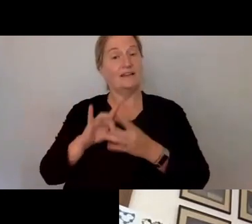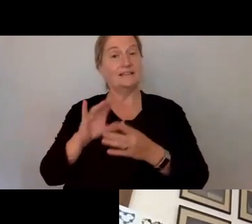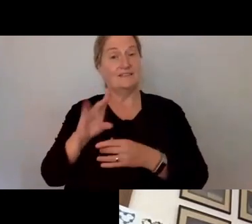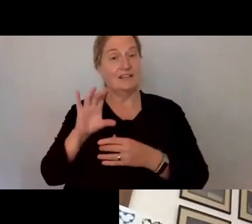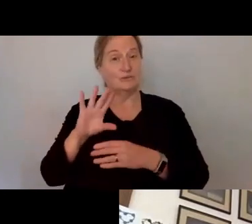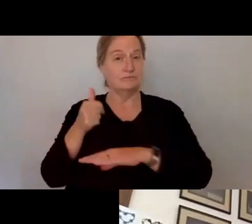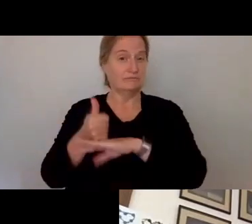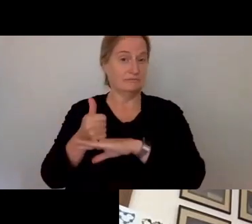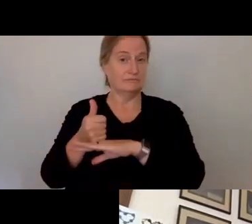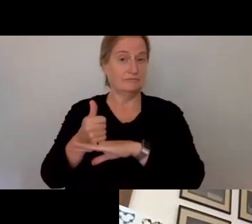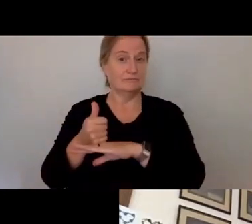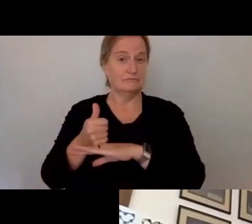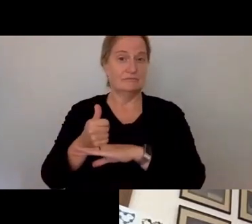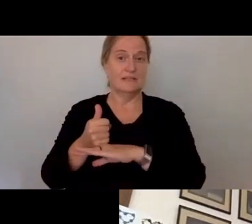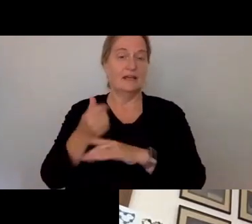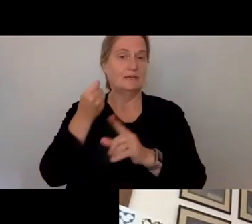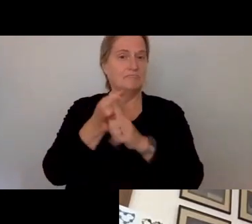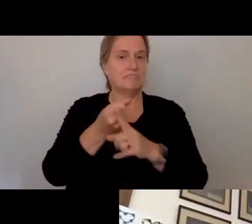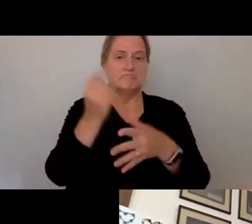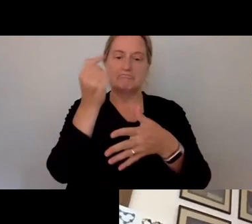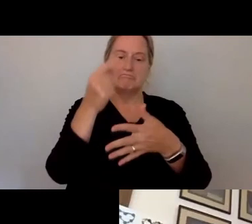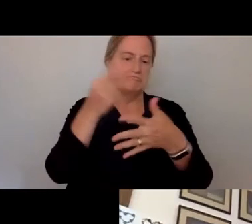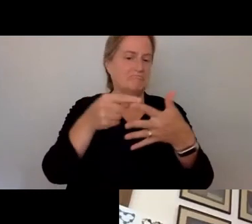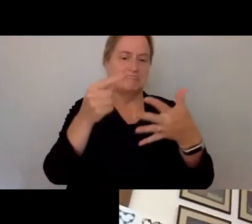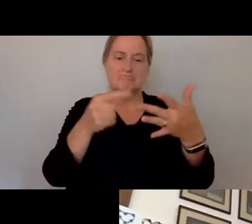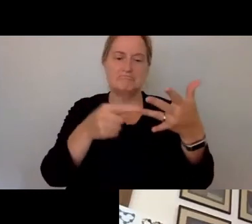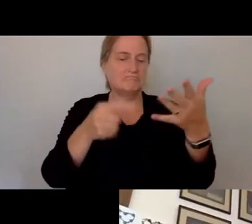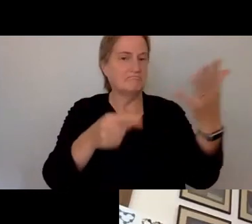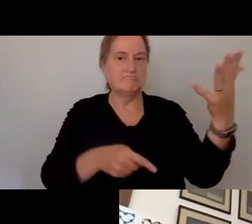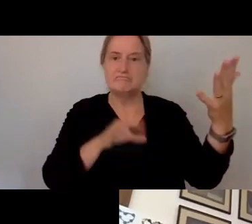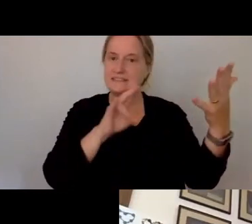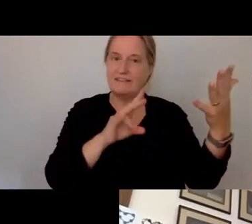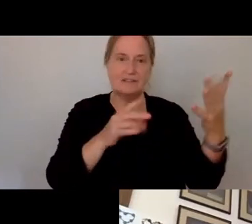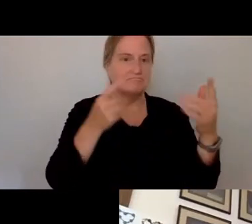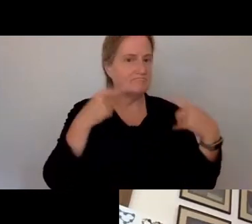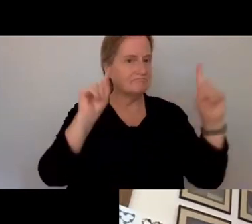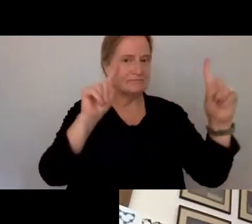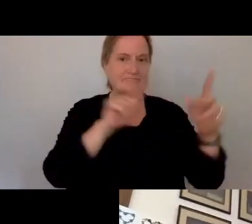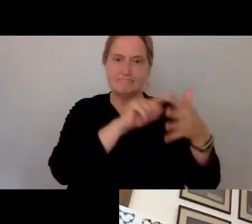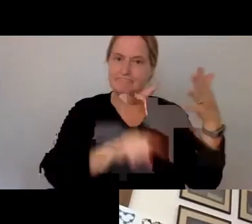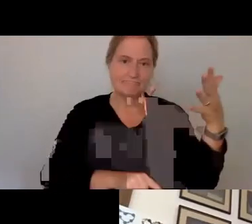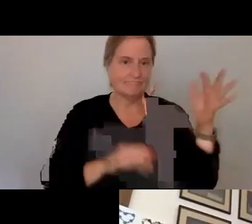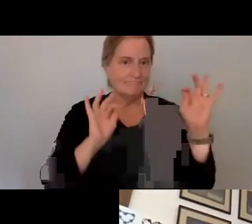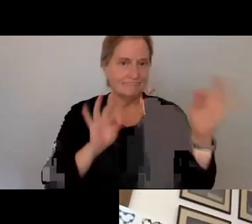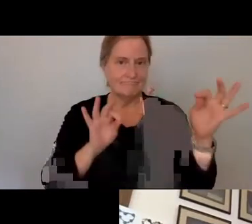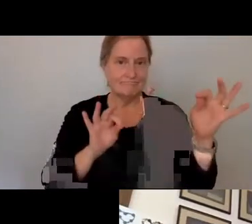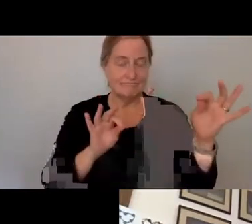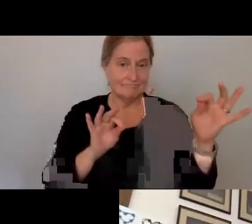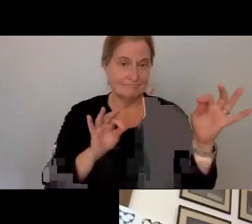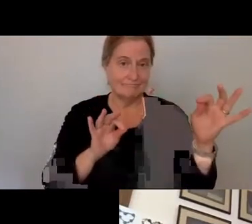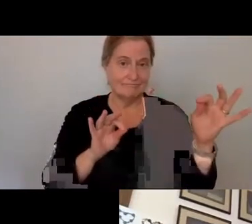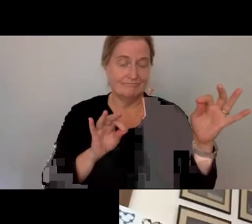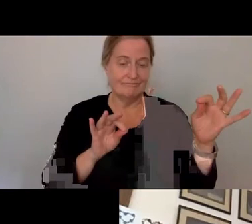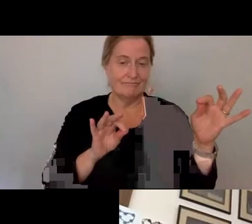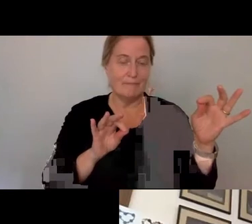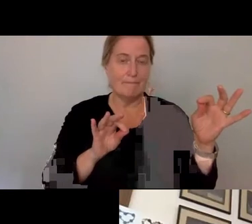was absolutely hit all those benchmarks that Bobby Silverstein, who still does a lot of consulting on the federal side of this, and he connected with us because